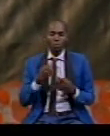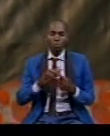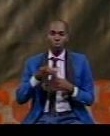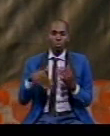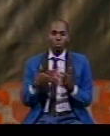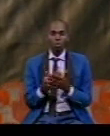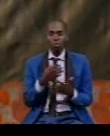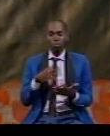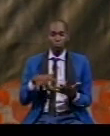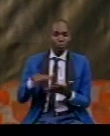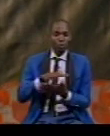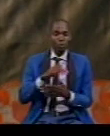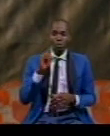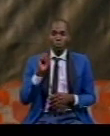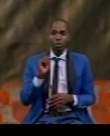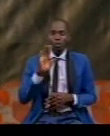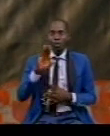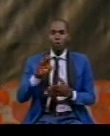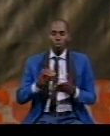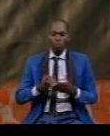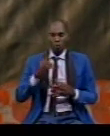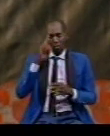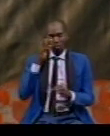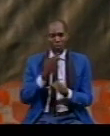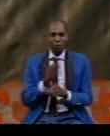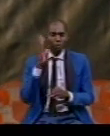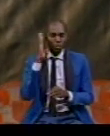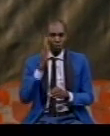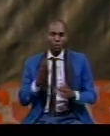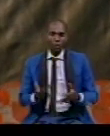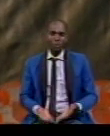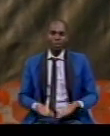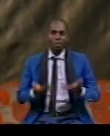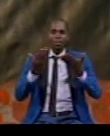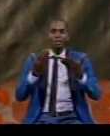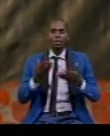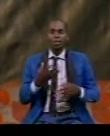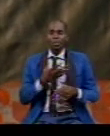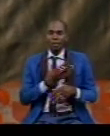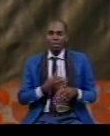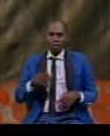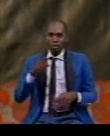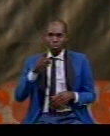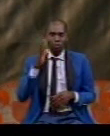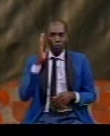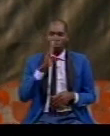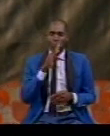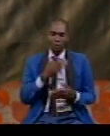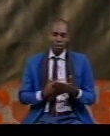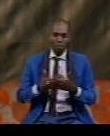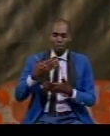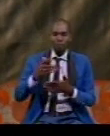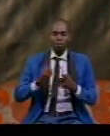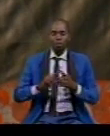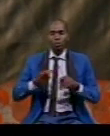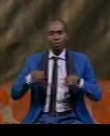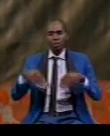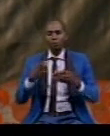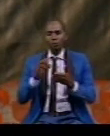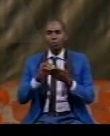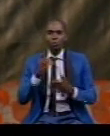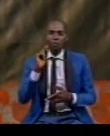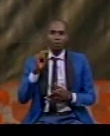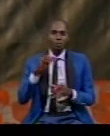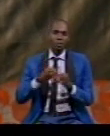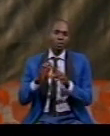anything, have compassion. You see that? It's compassion that heals us. It's the compassion